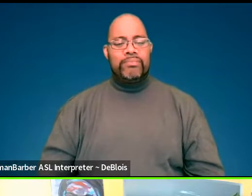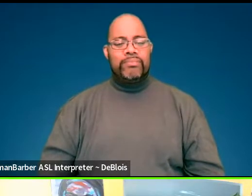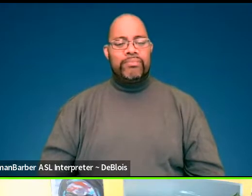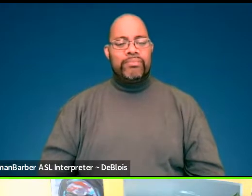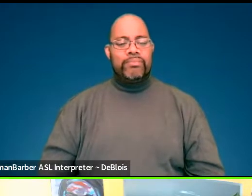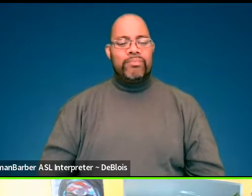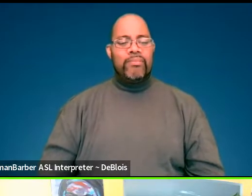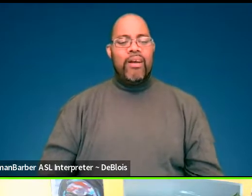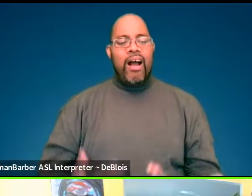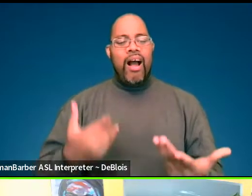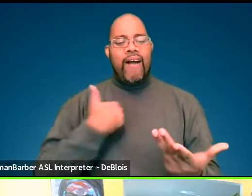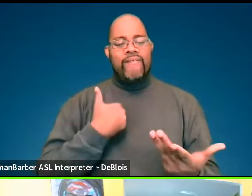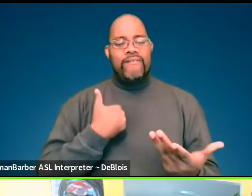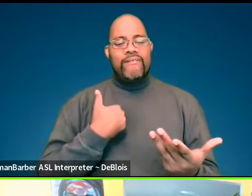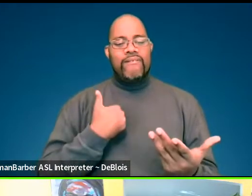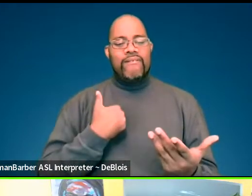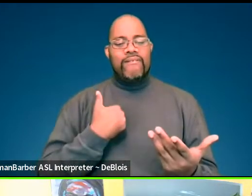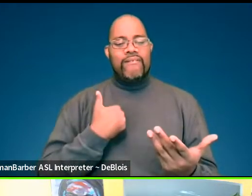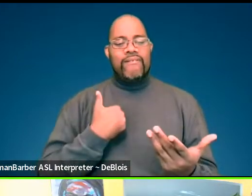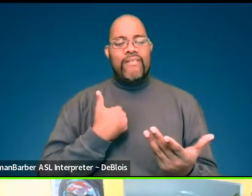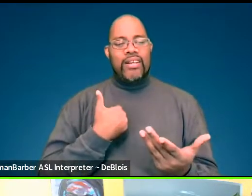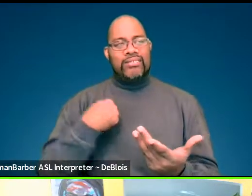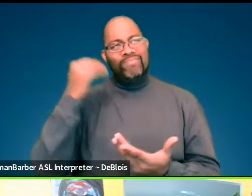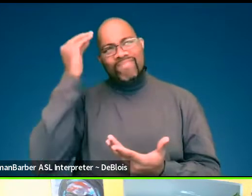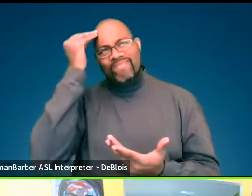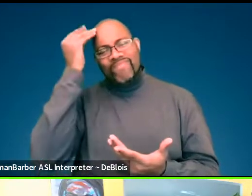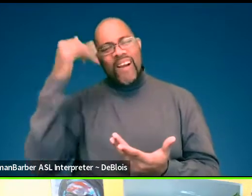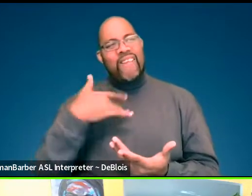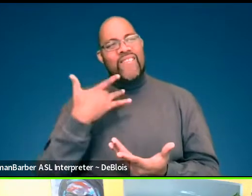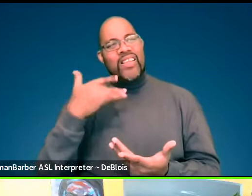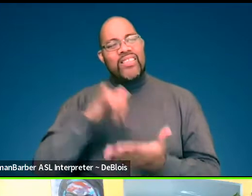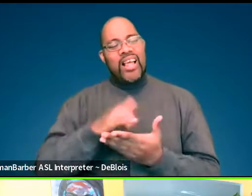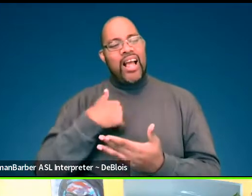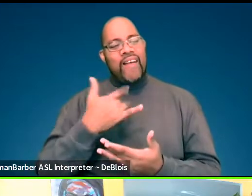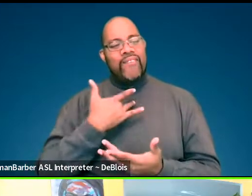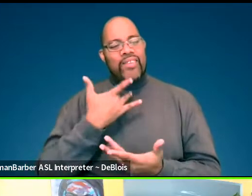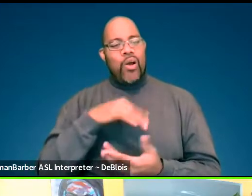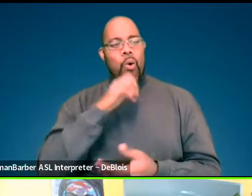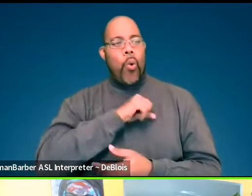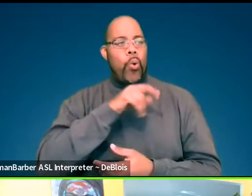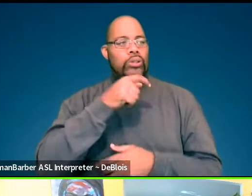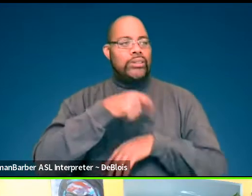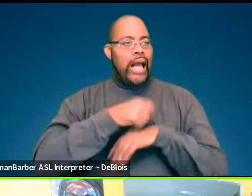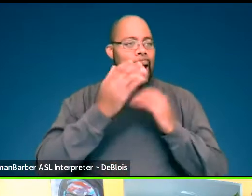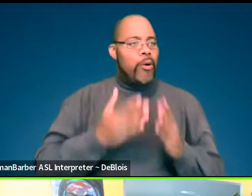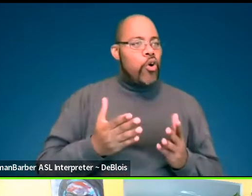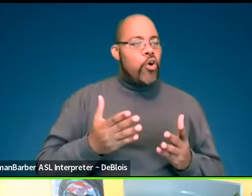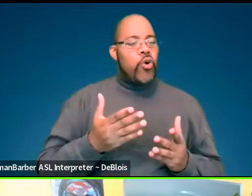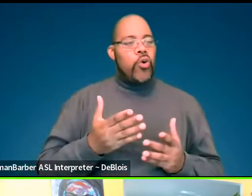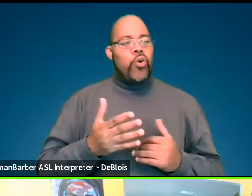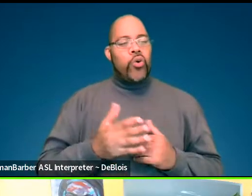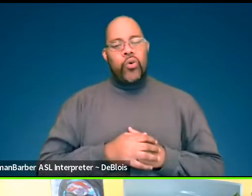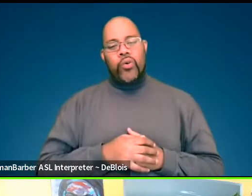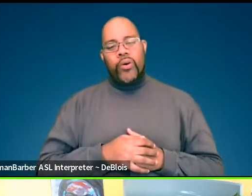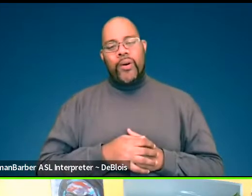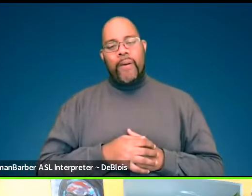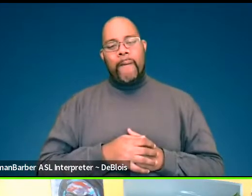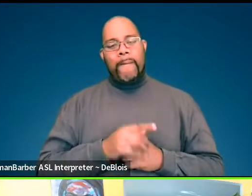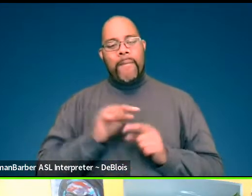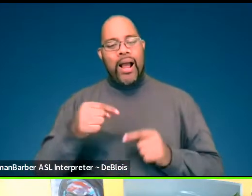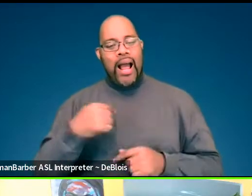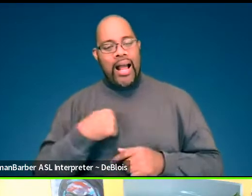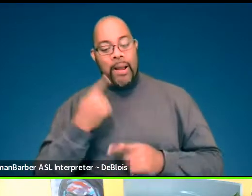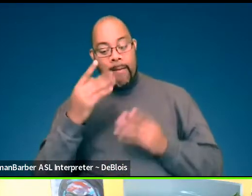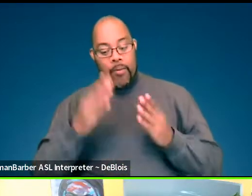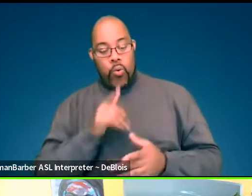So I have like a thing in my mind. I always feel like I'm some kind of like old timer, but as someone